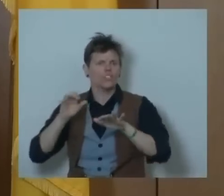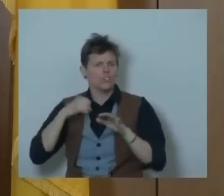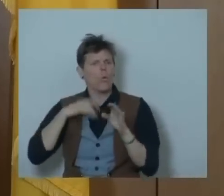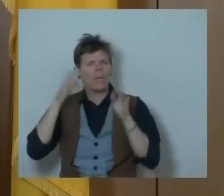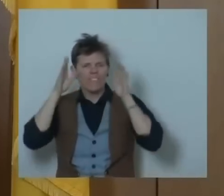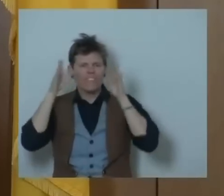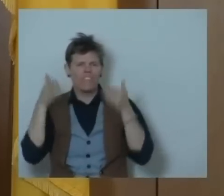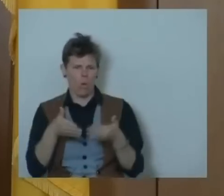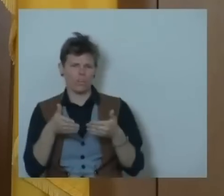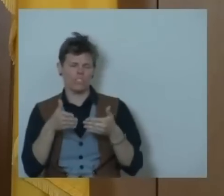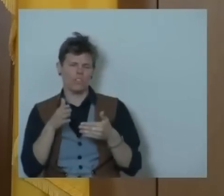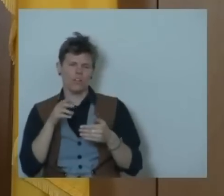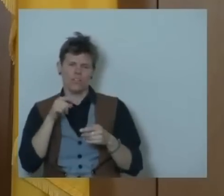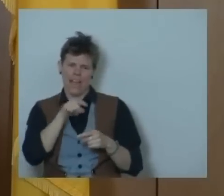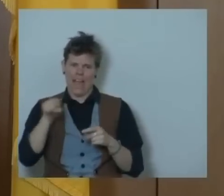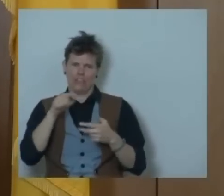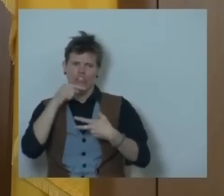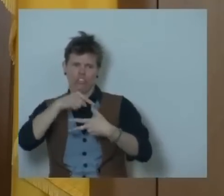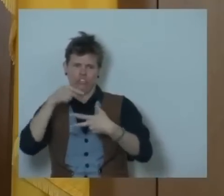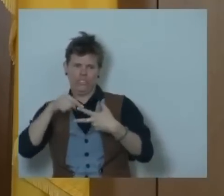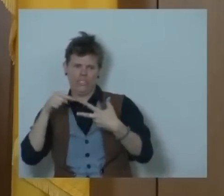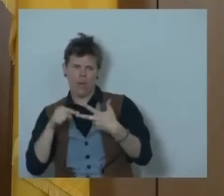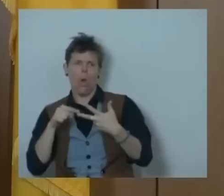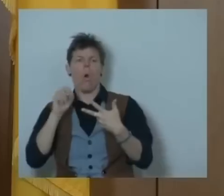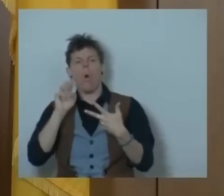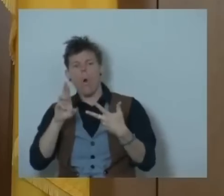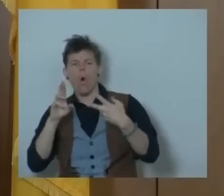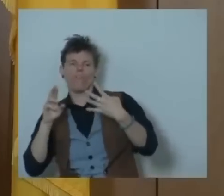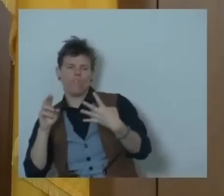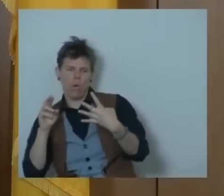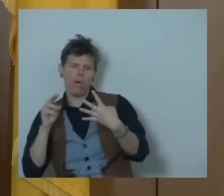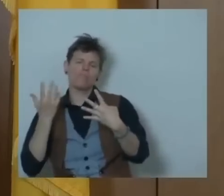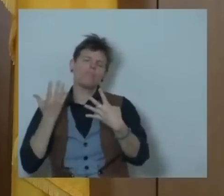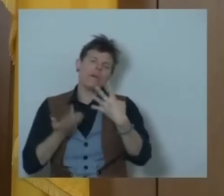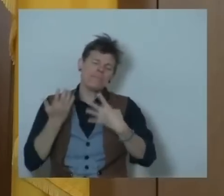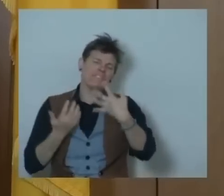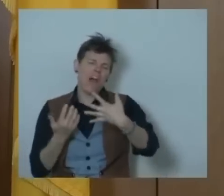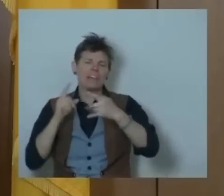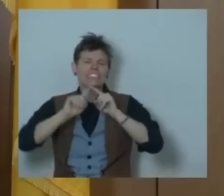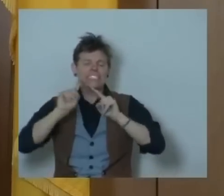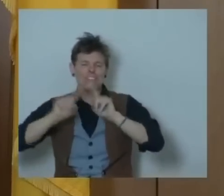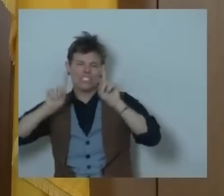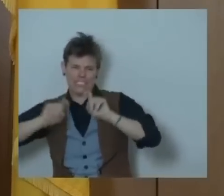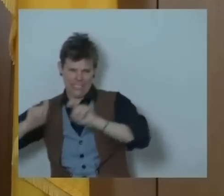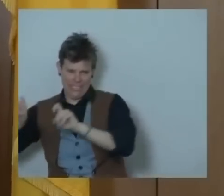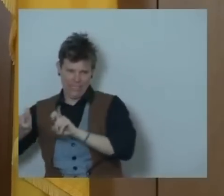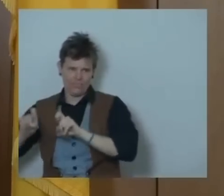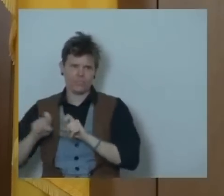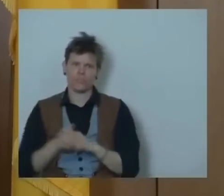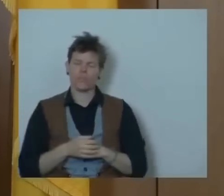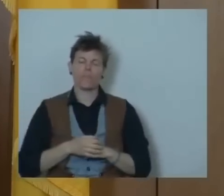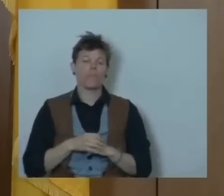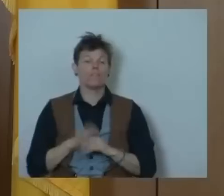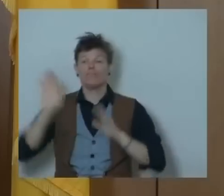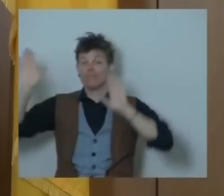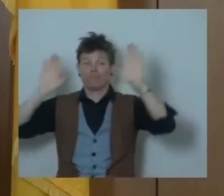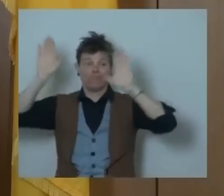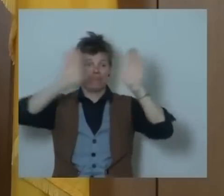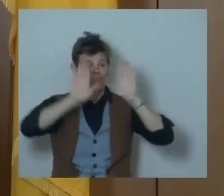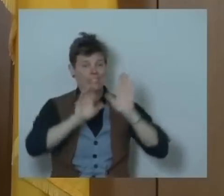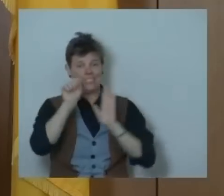same 3 or 4 or 5 FDA approved tests. That means every state, because there's not really a cohesive